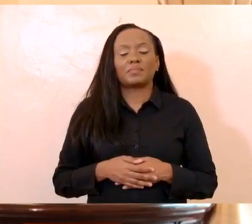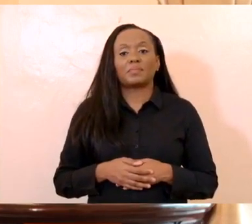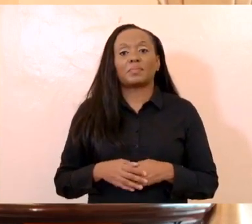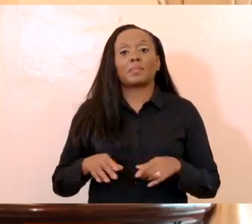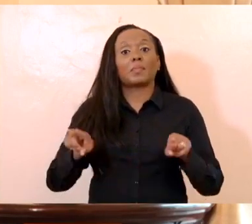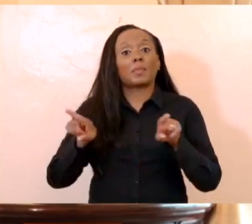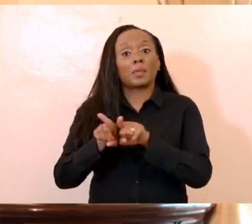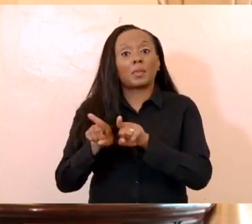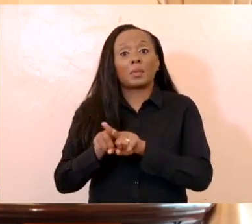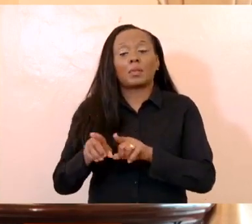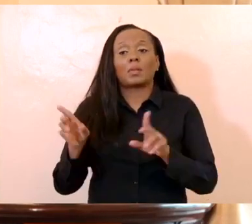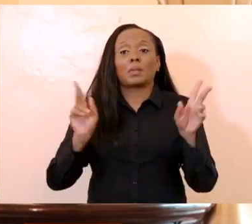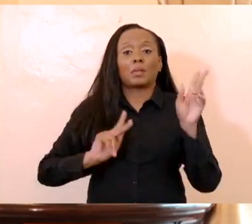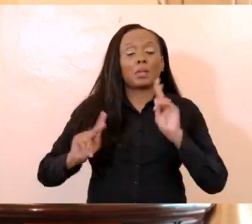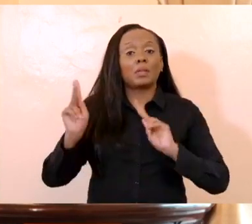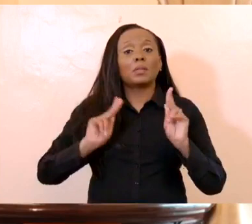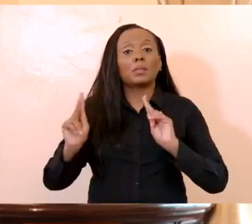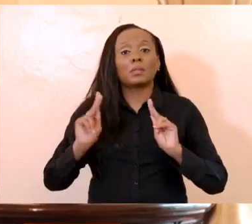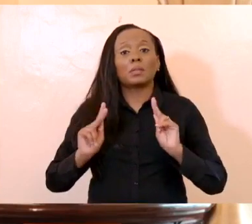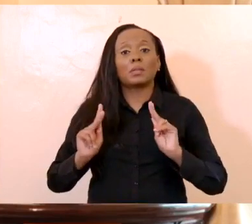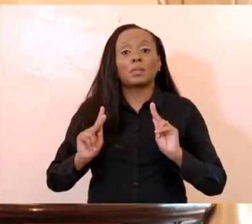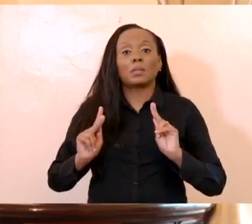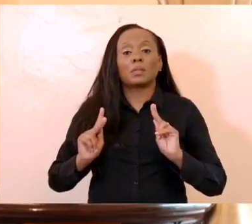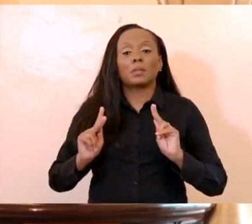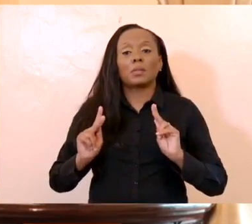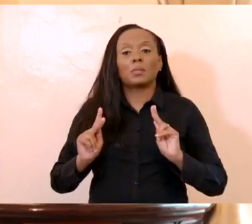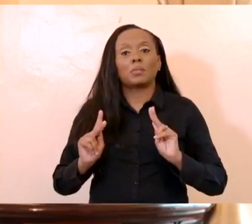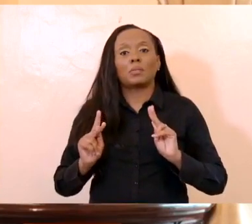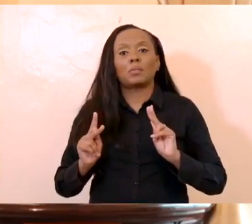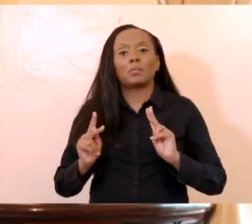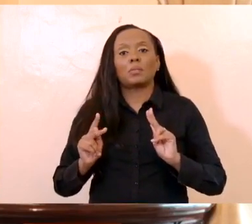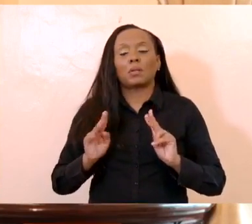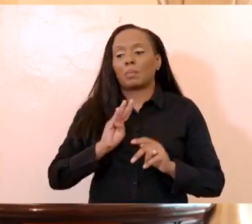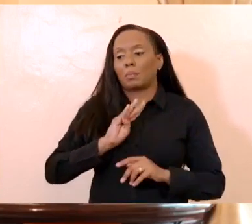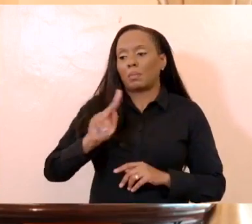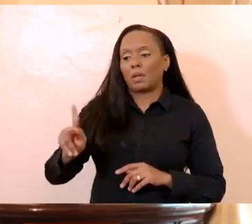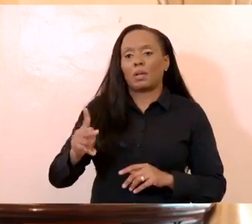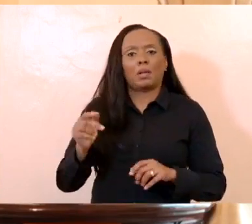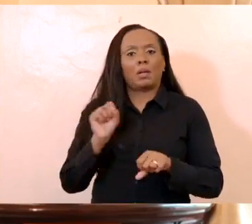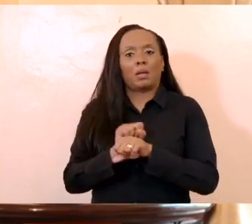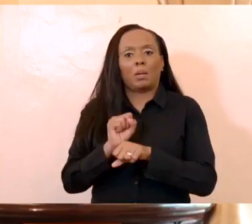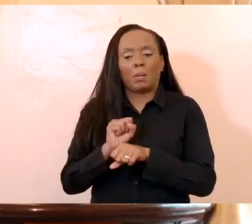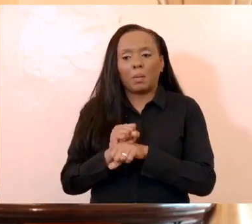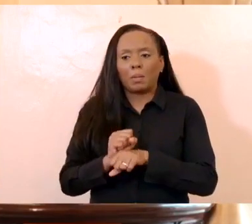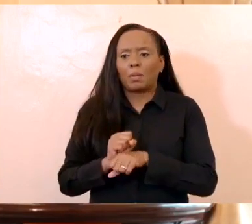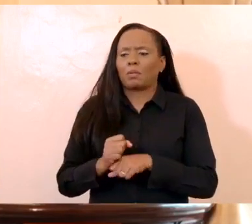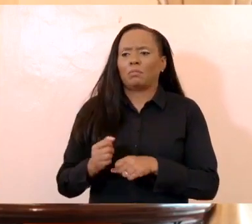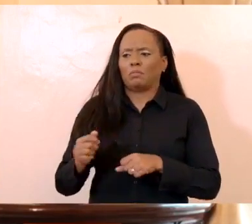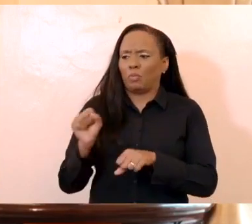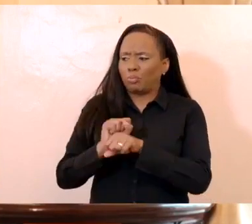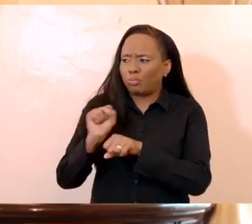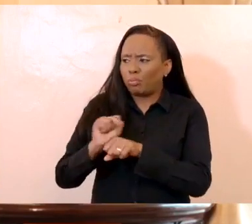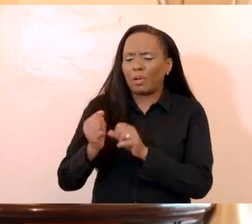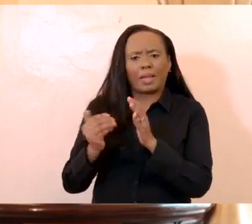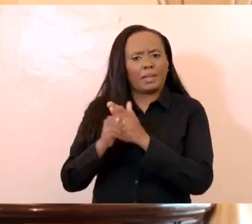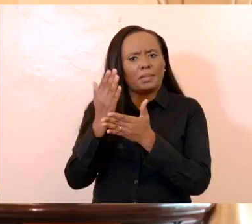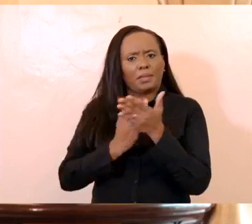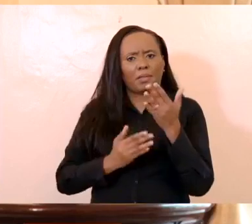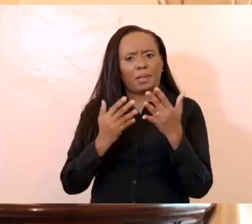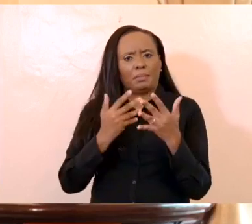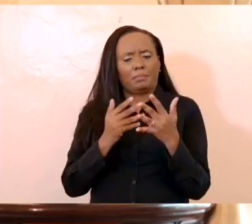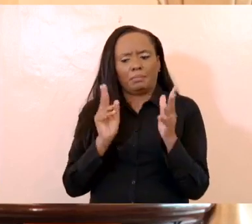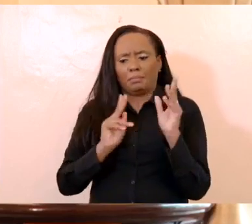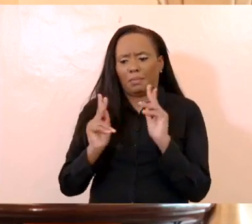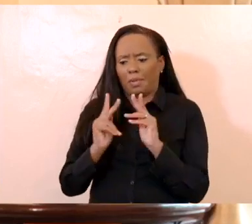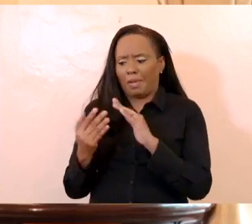action by those who have returned to their duties and their responsibilities, either from quarantine or in some cases isolation. We have inmates